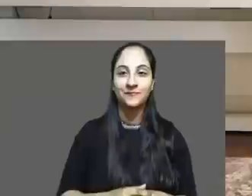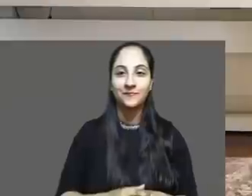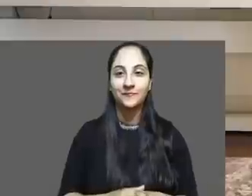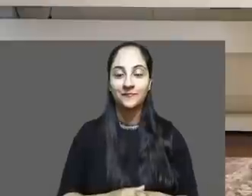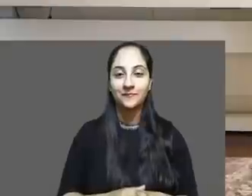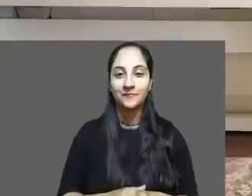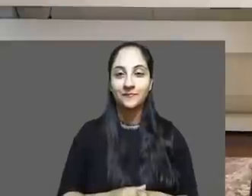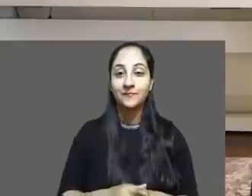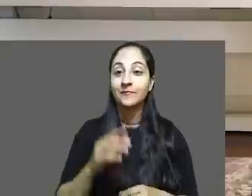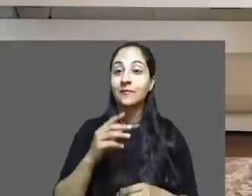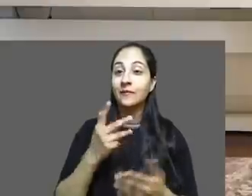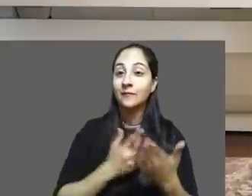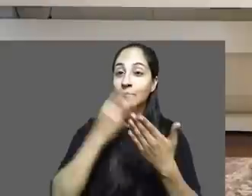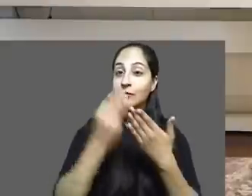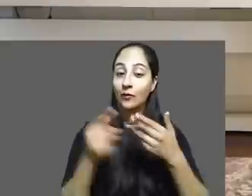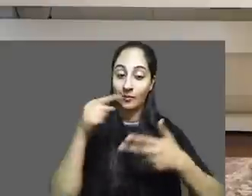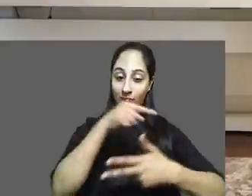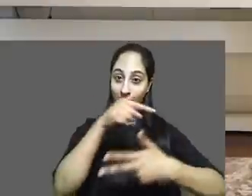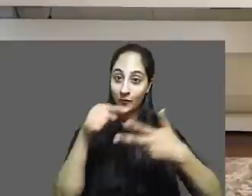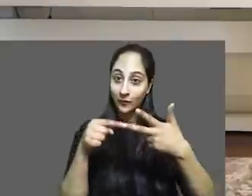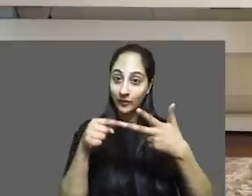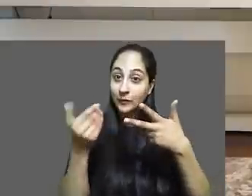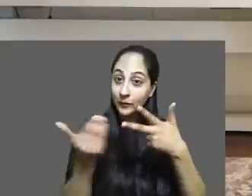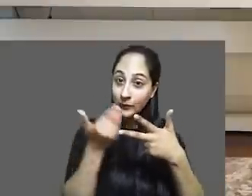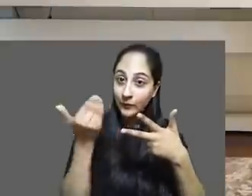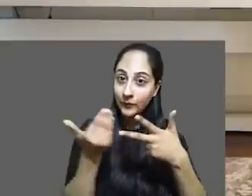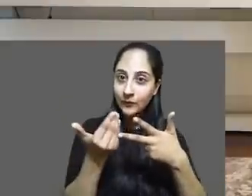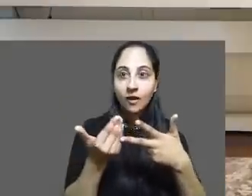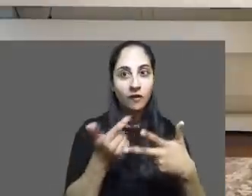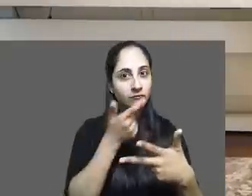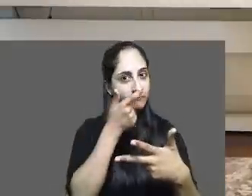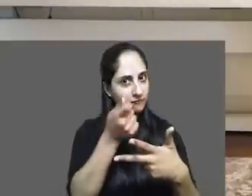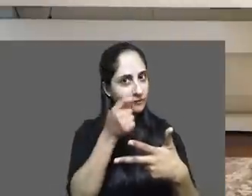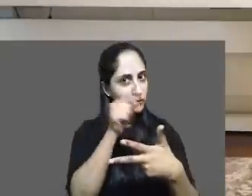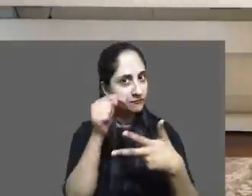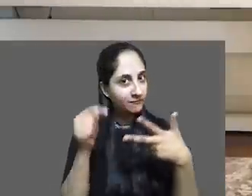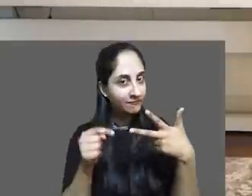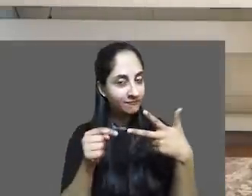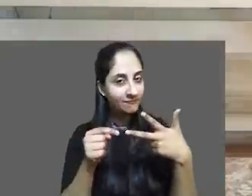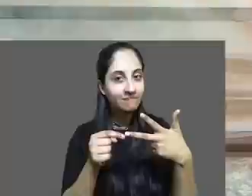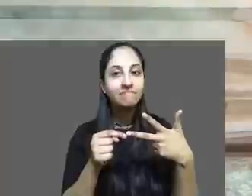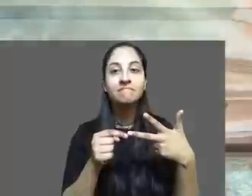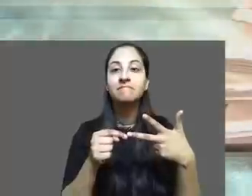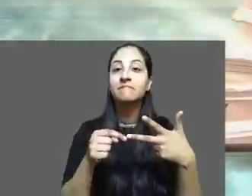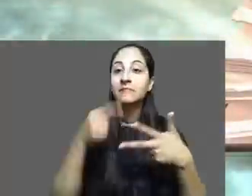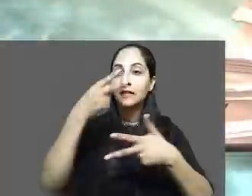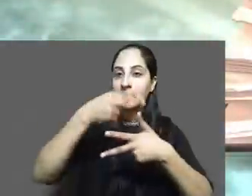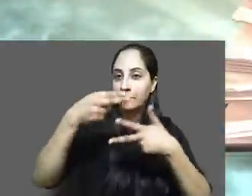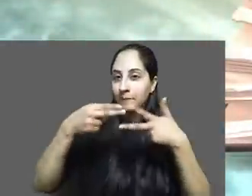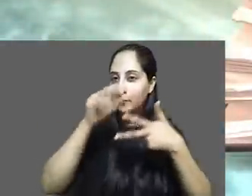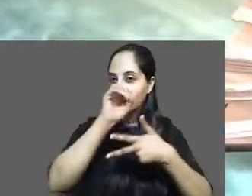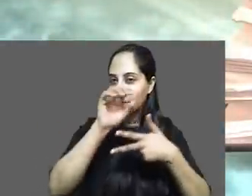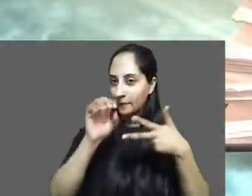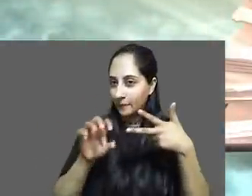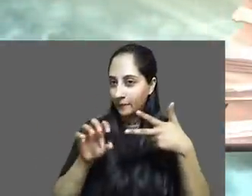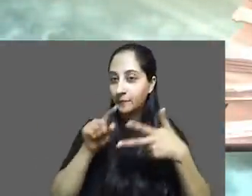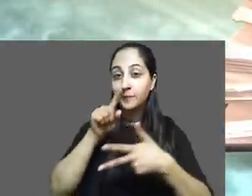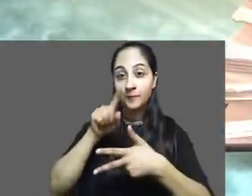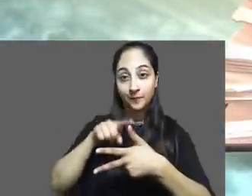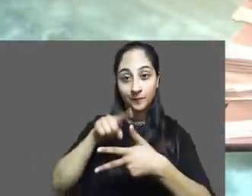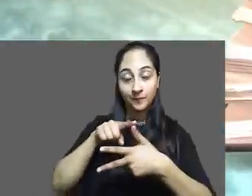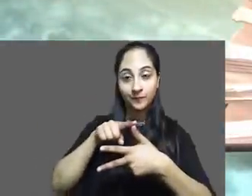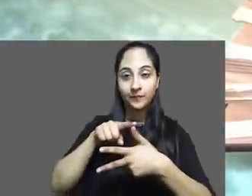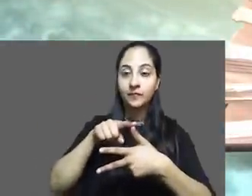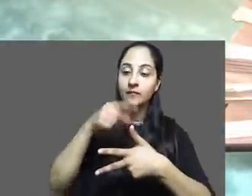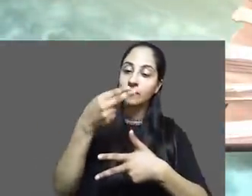three specials specific to Nowruz that are airing. Let me read them out to you, because these are pretty interesting. The first one that we have